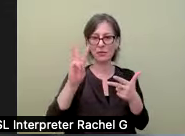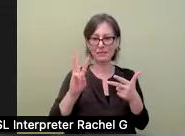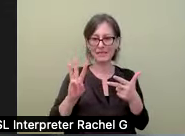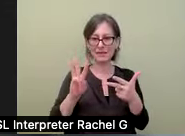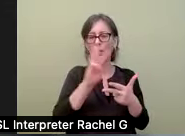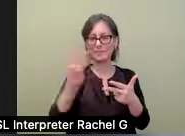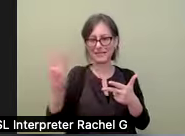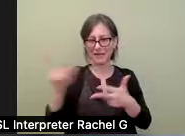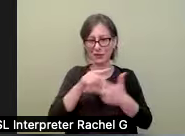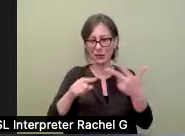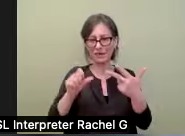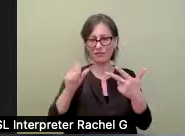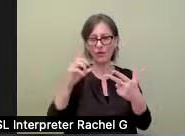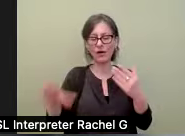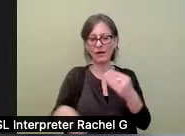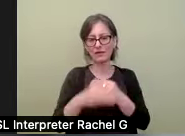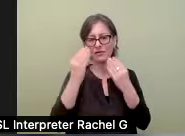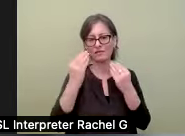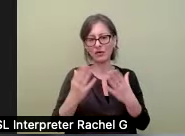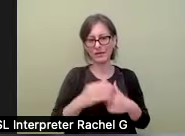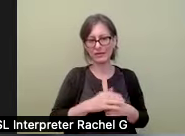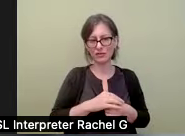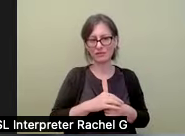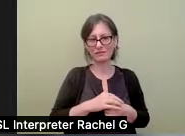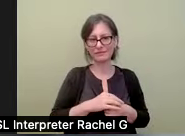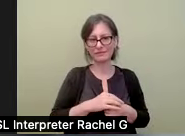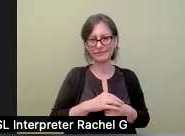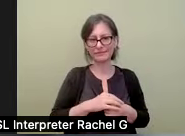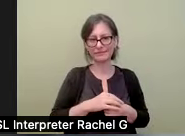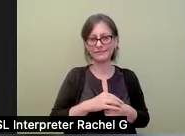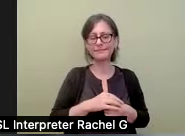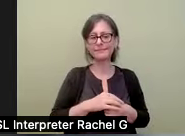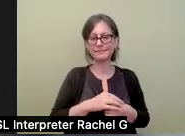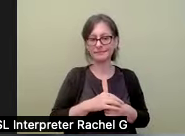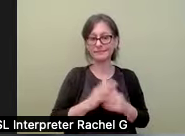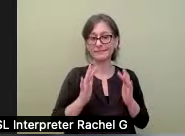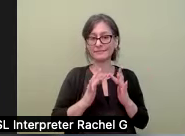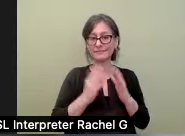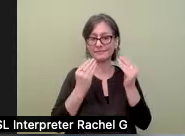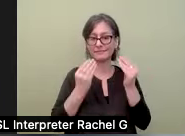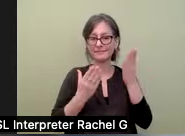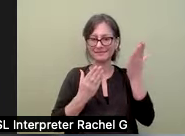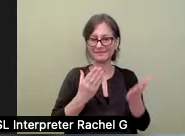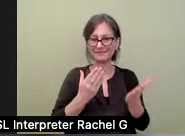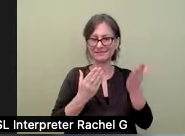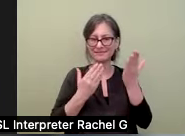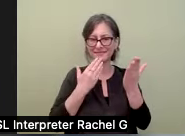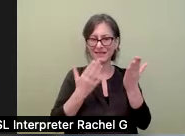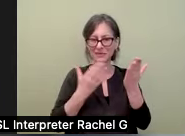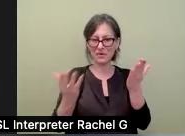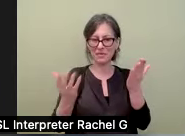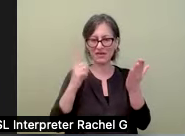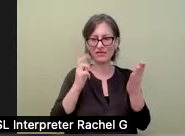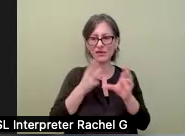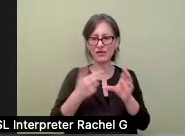to get additional information. And then on the next slide is our contact information. And we thank you again so much for joining